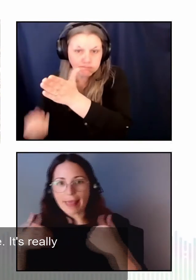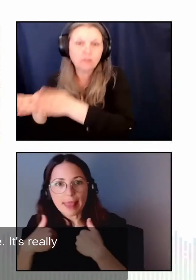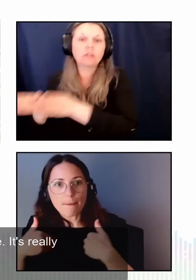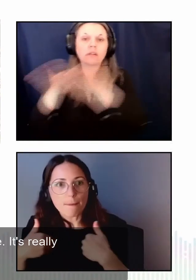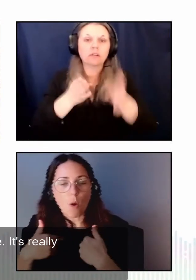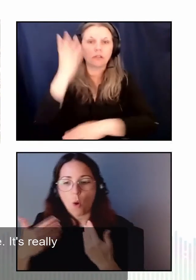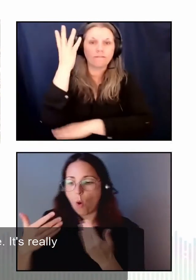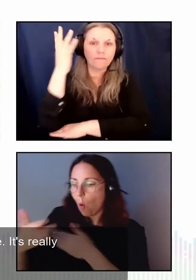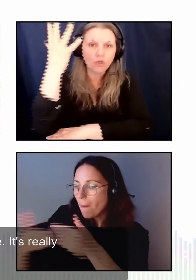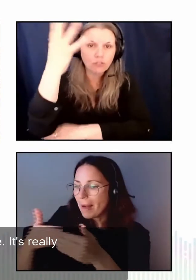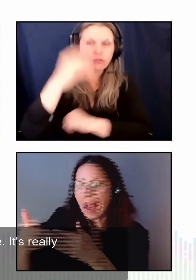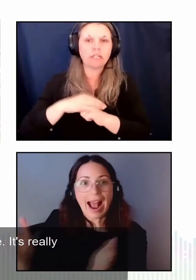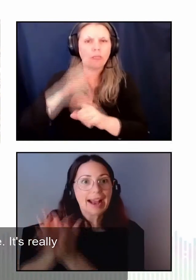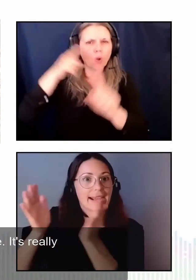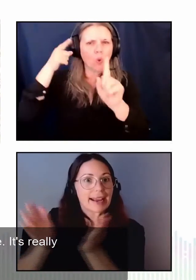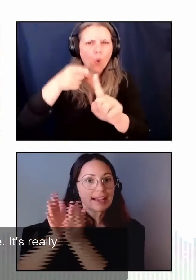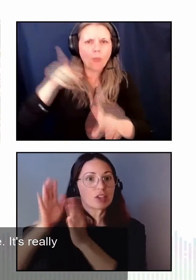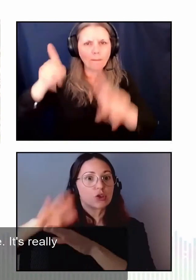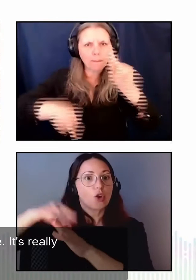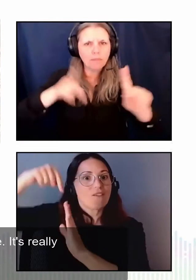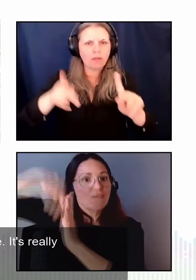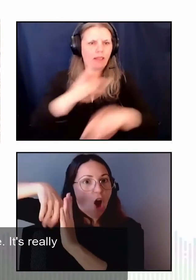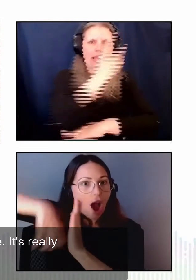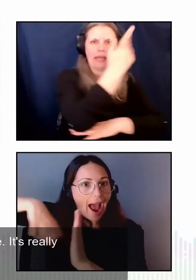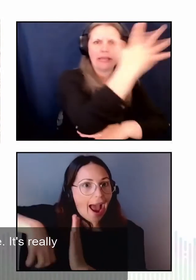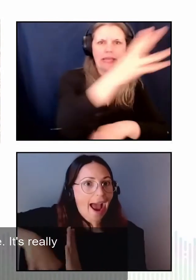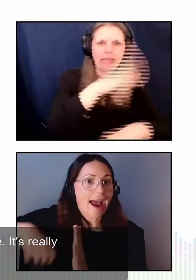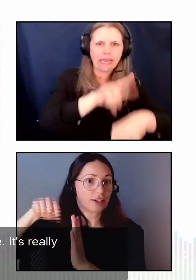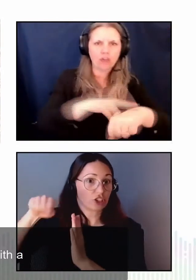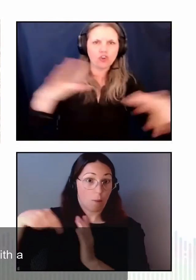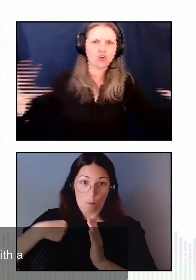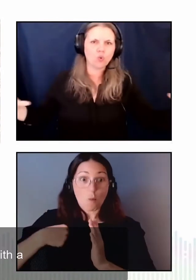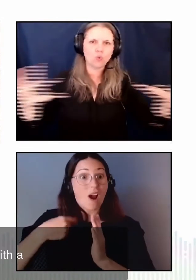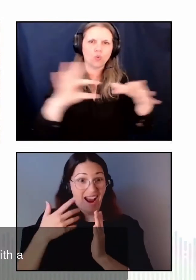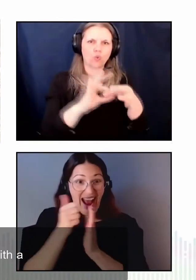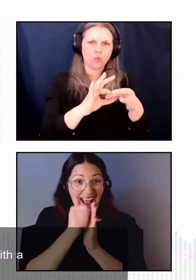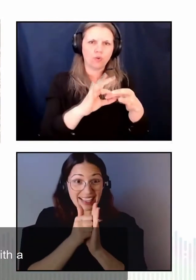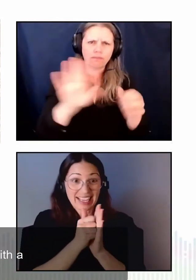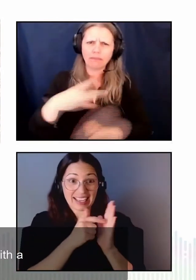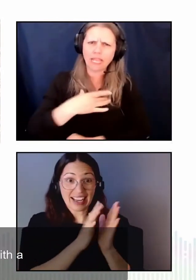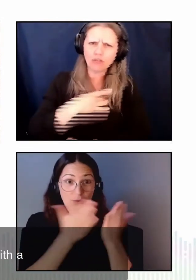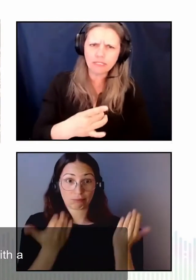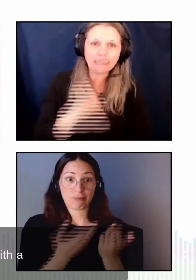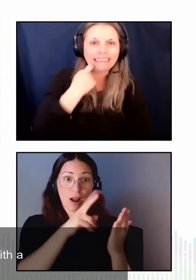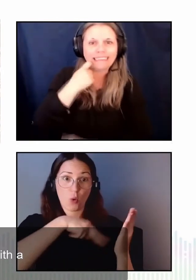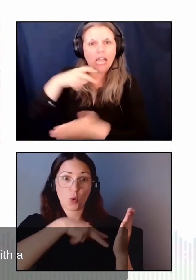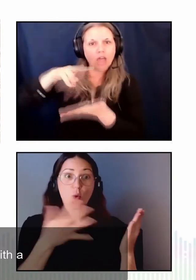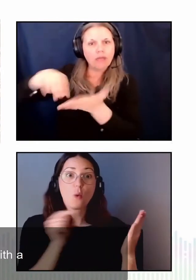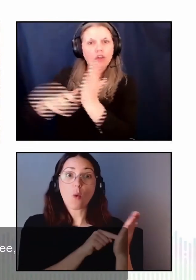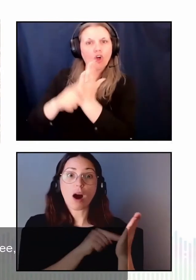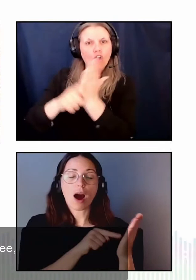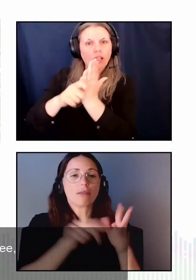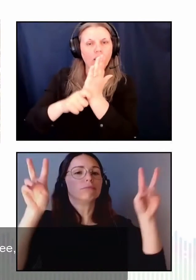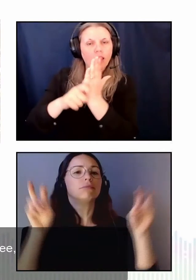Canadians to nature. It's really interesting. I read an article today about a guy driving down in BC with